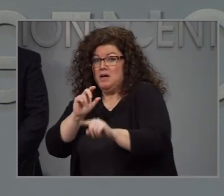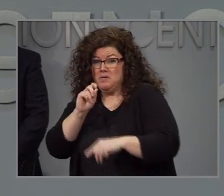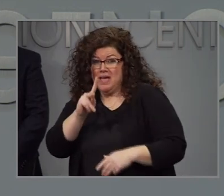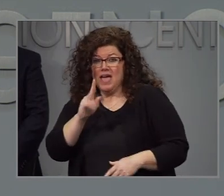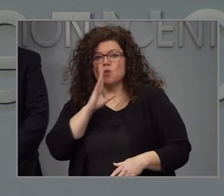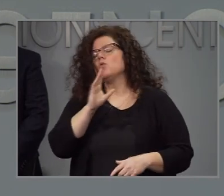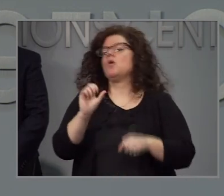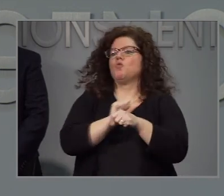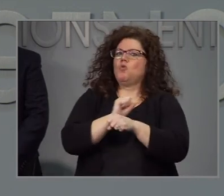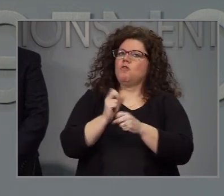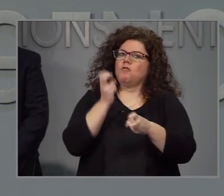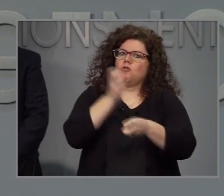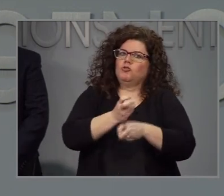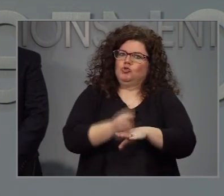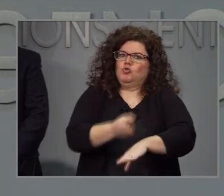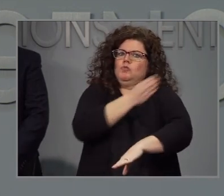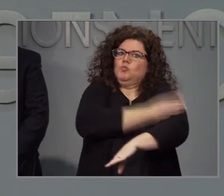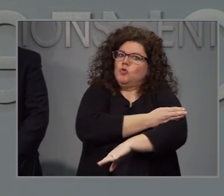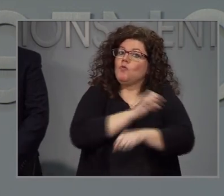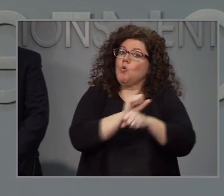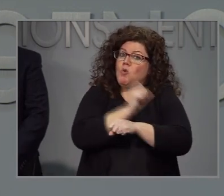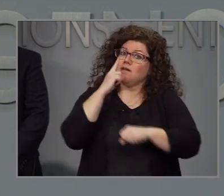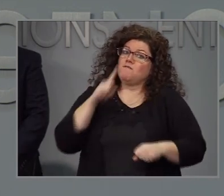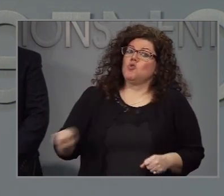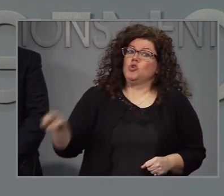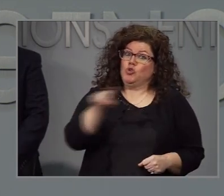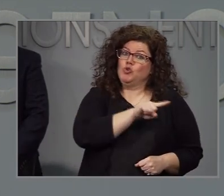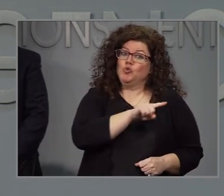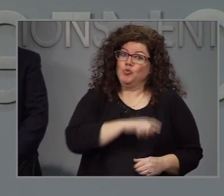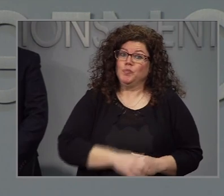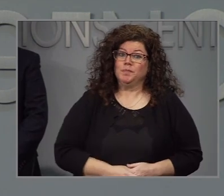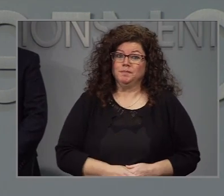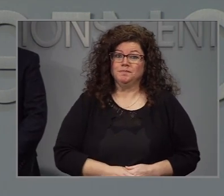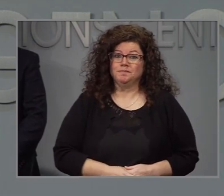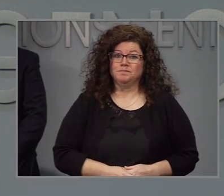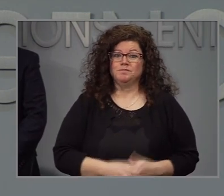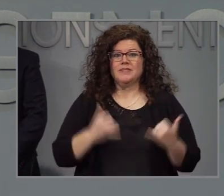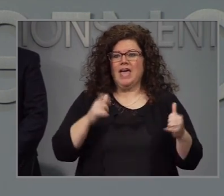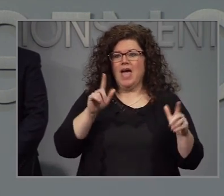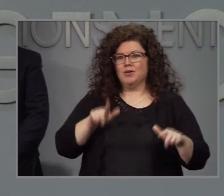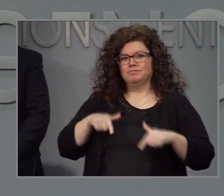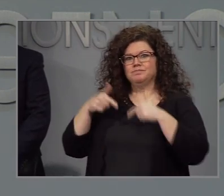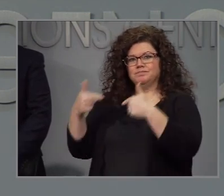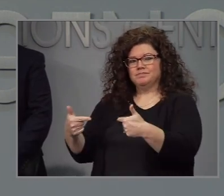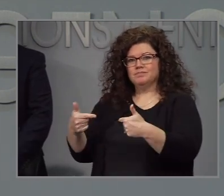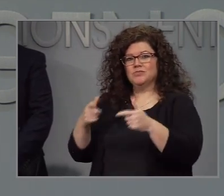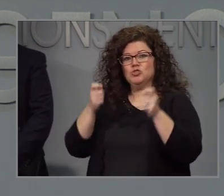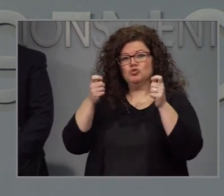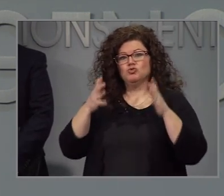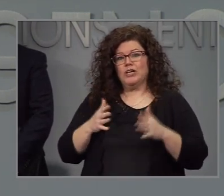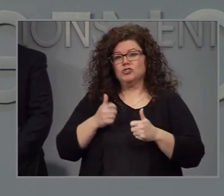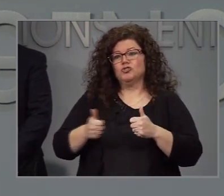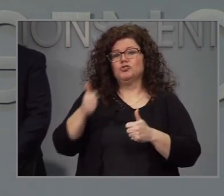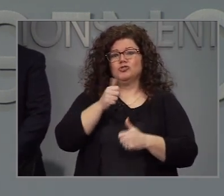we'll keep working hard for you every single day. With that, I'm going to turn it over to Director Sprayberry to give us an update.